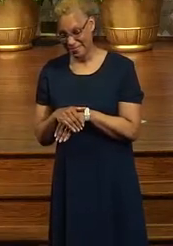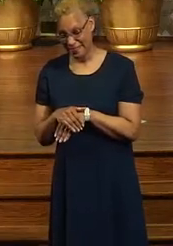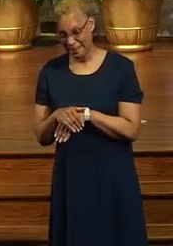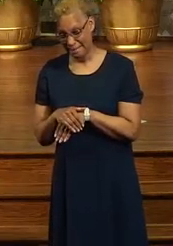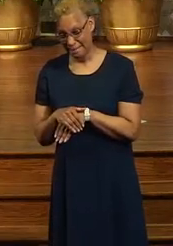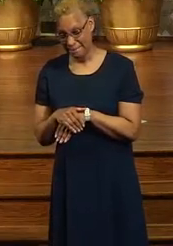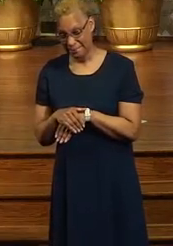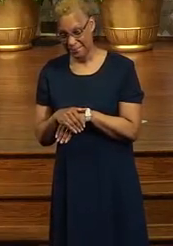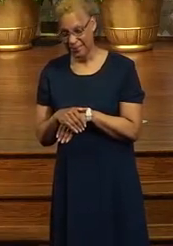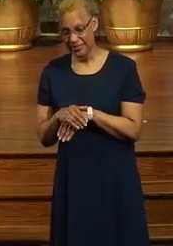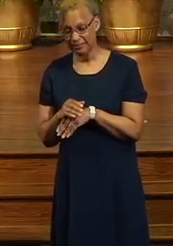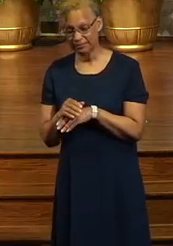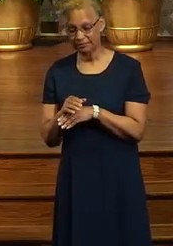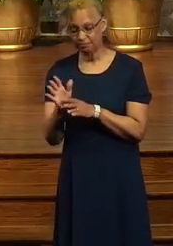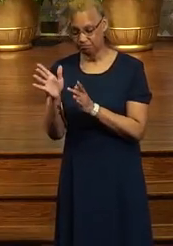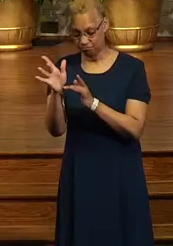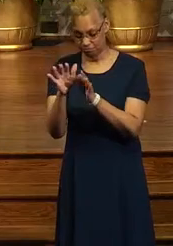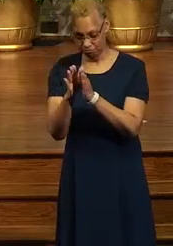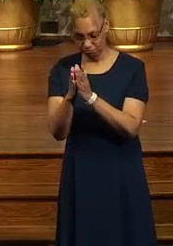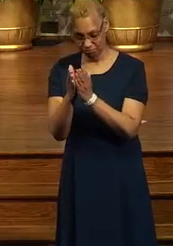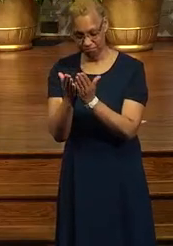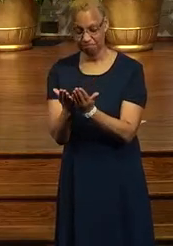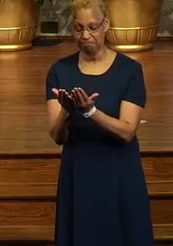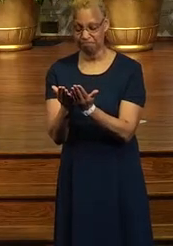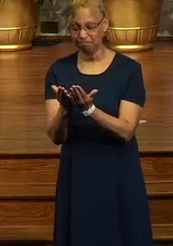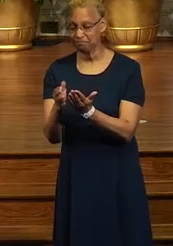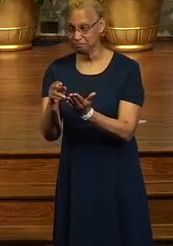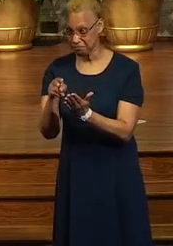But let's go to the Word of God. I want you to